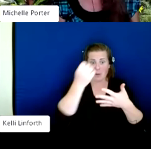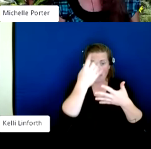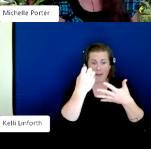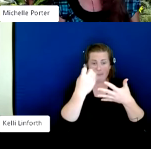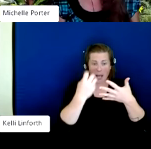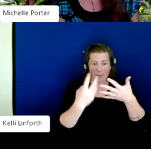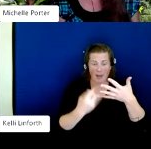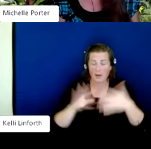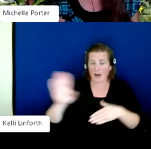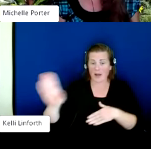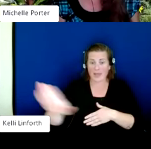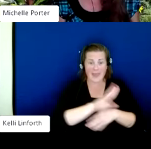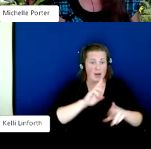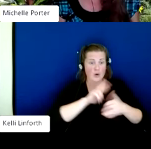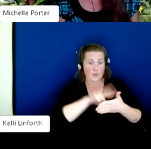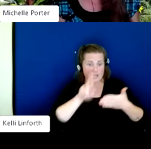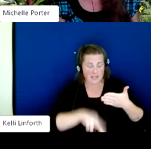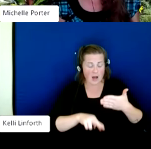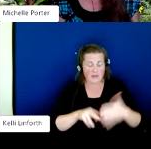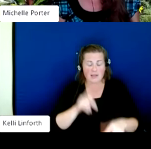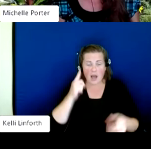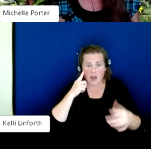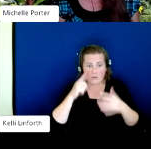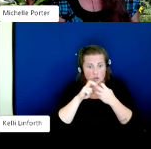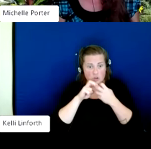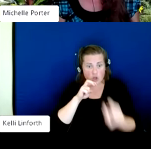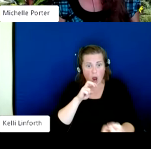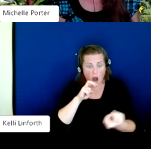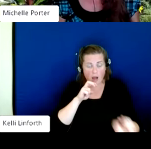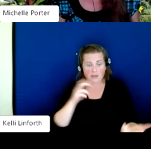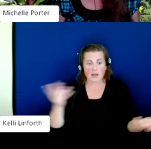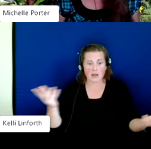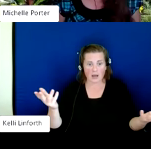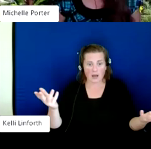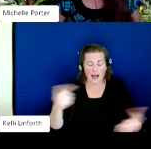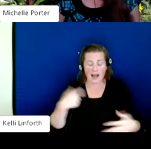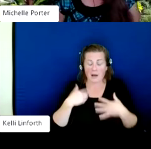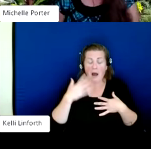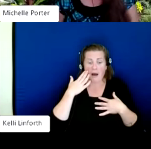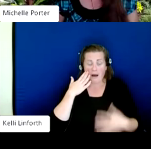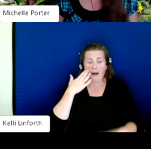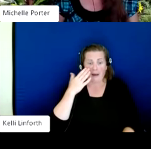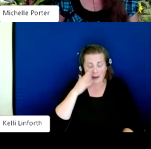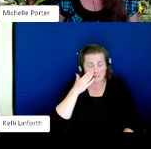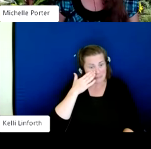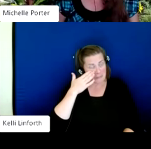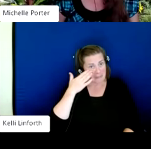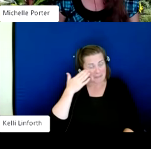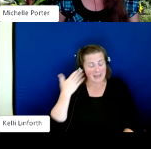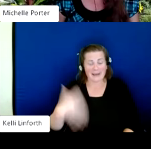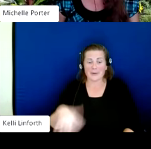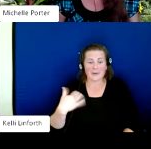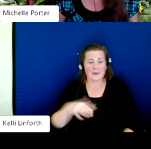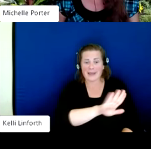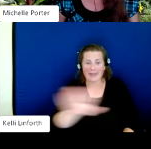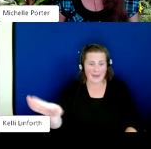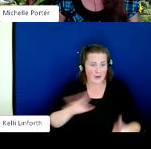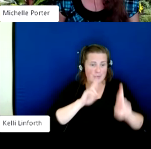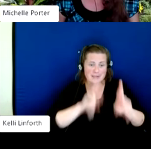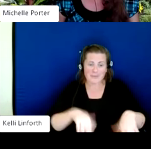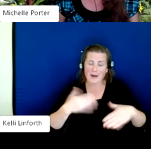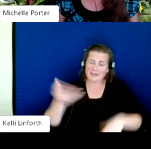the responses to this question, I really had tears in my eyes with some of the answers.